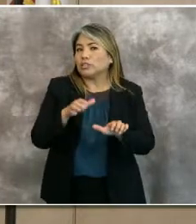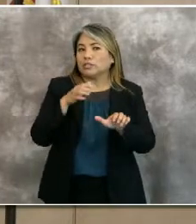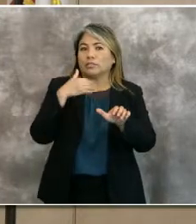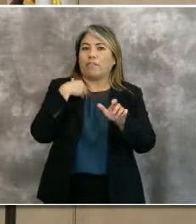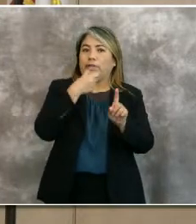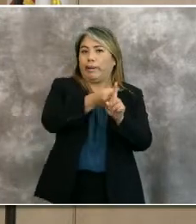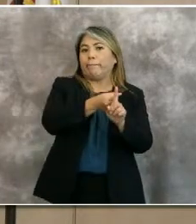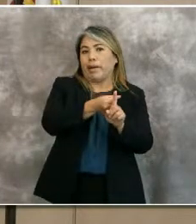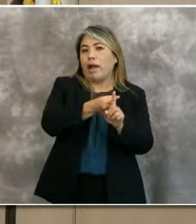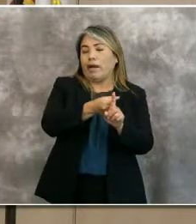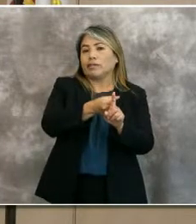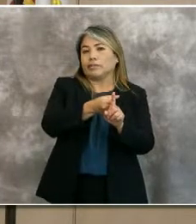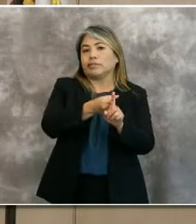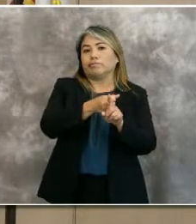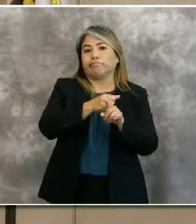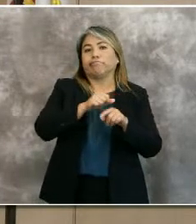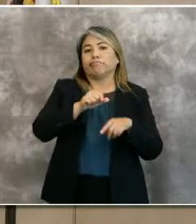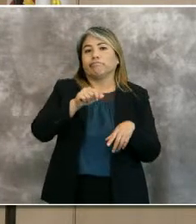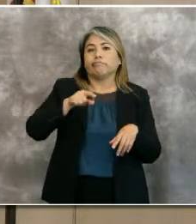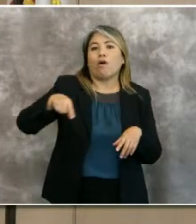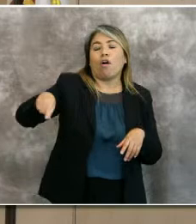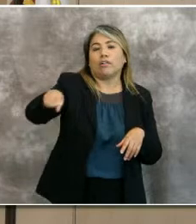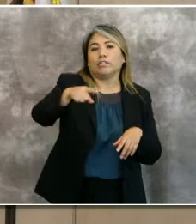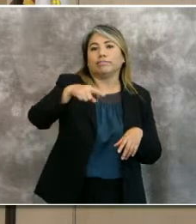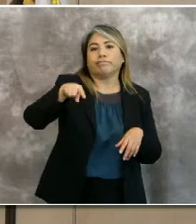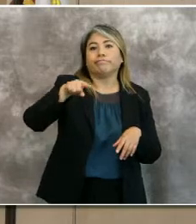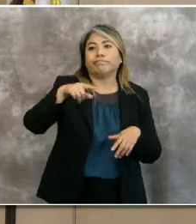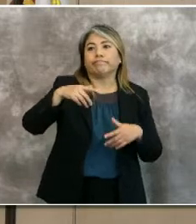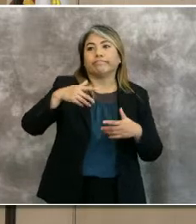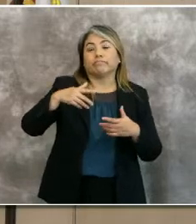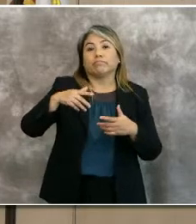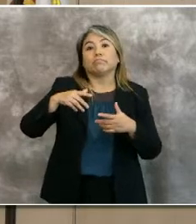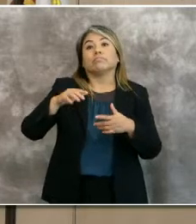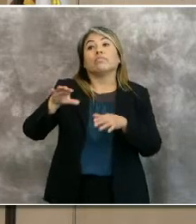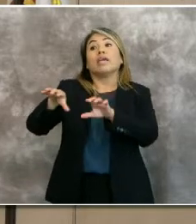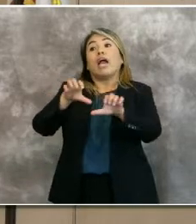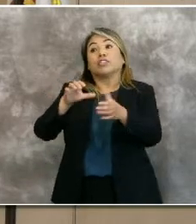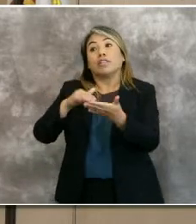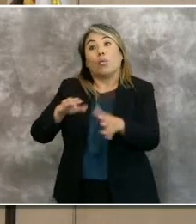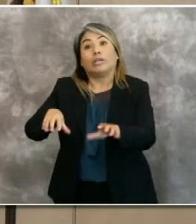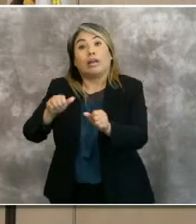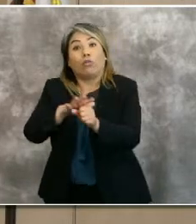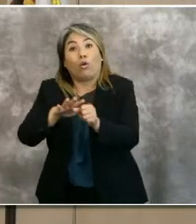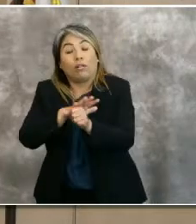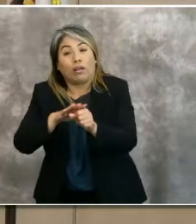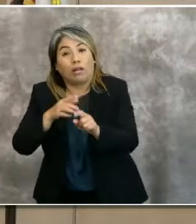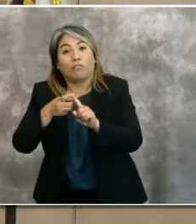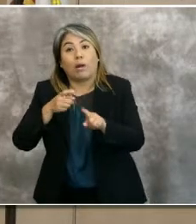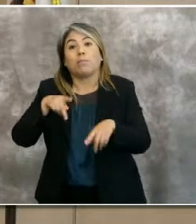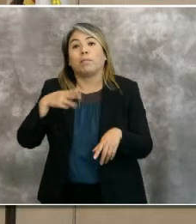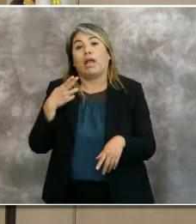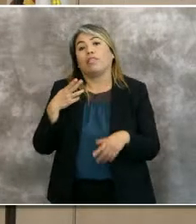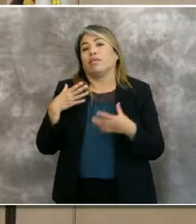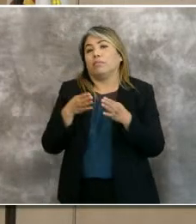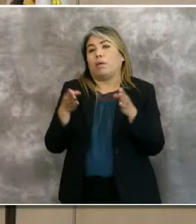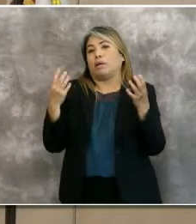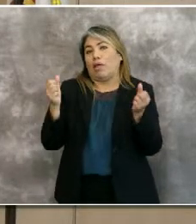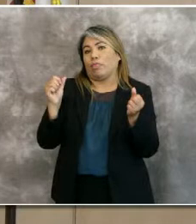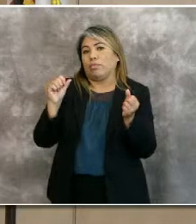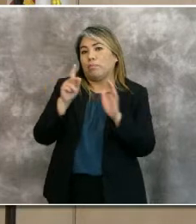impact on the actions that we take locally from a public health policy